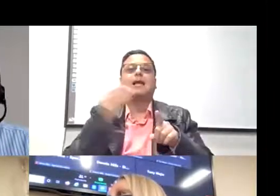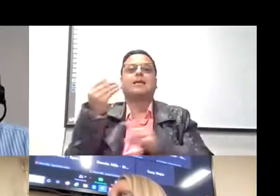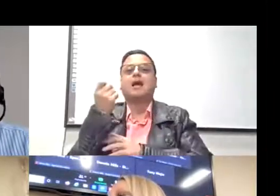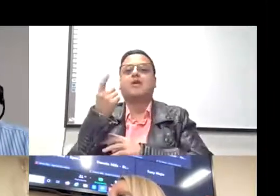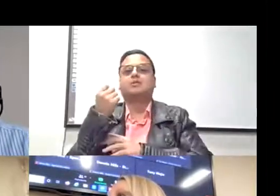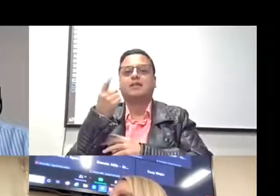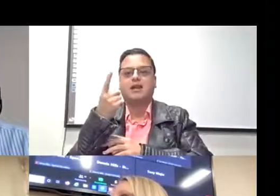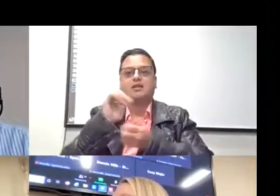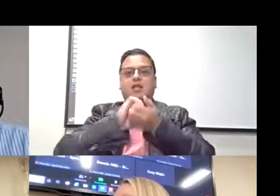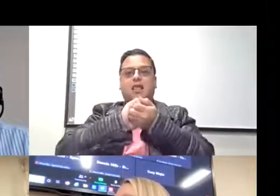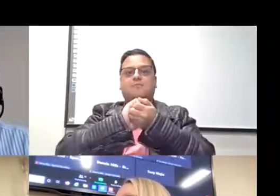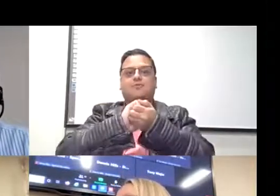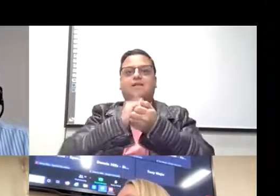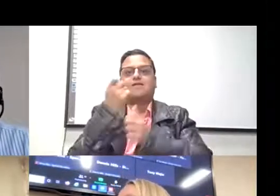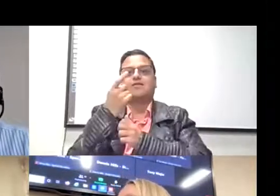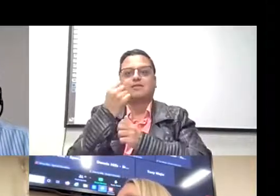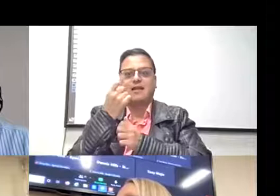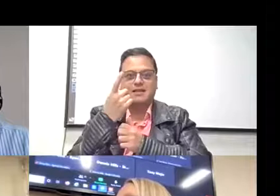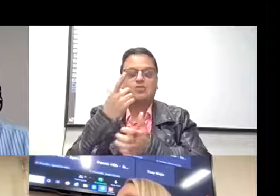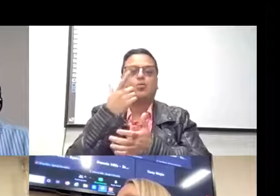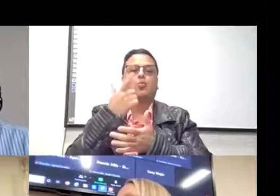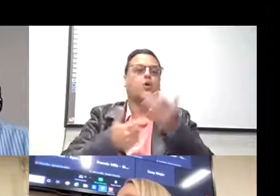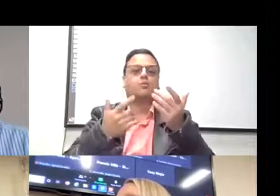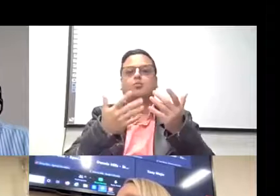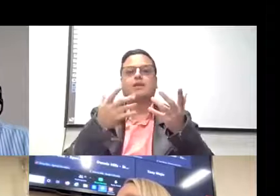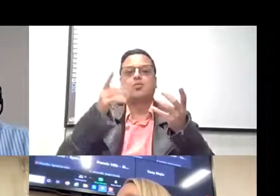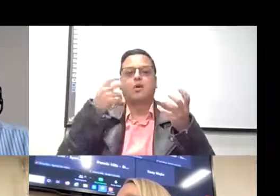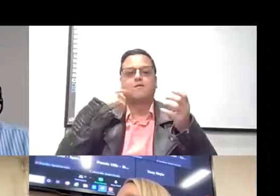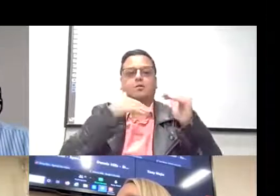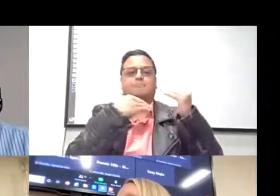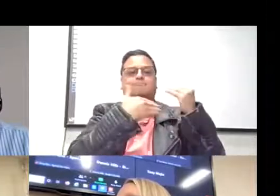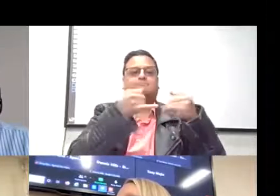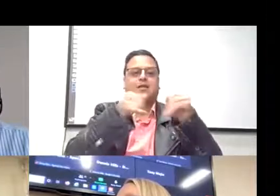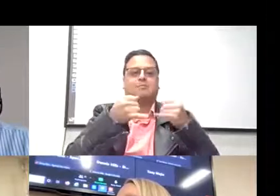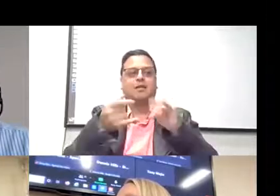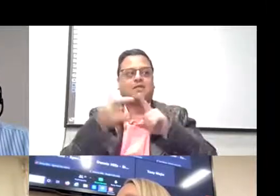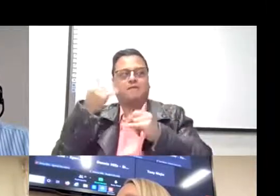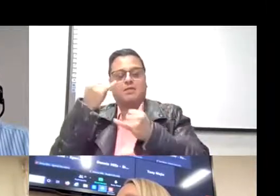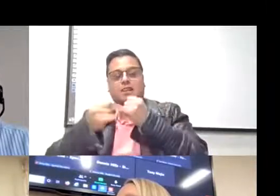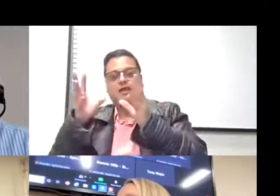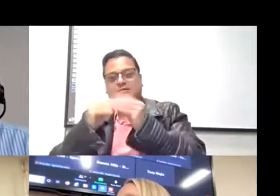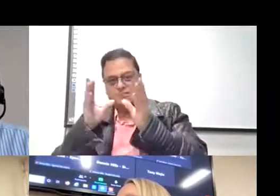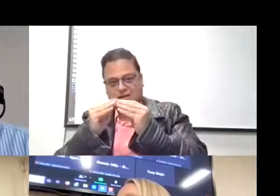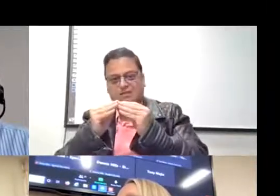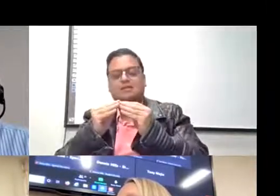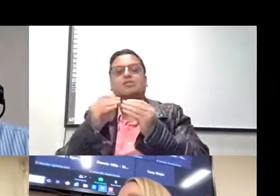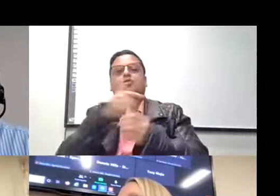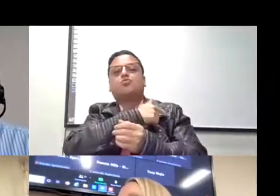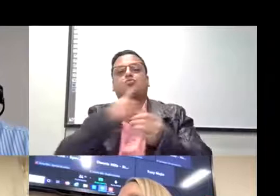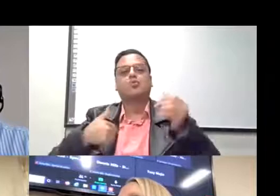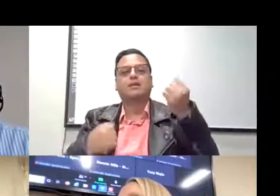a collaborative understanding of where we want to draw this line. Because I think from our last meeting, I think all of us did support